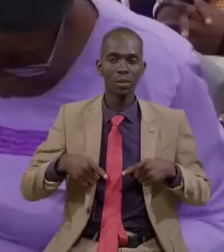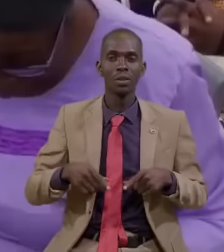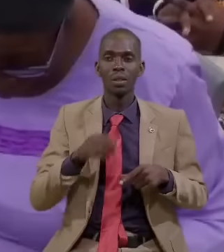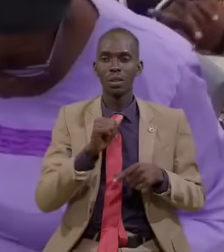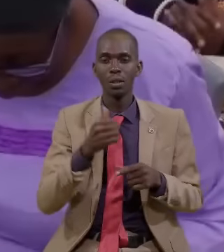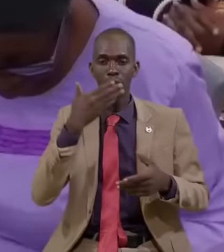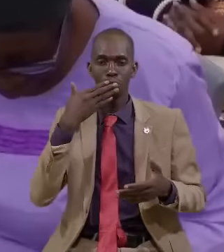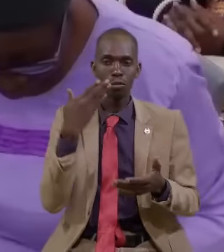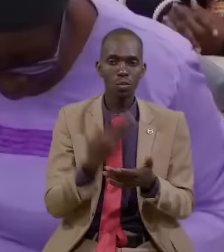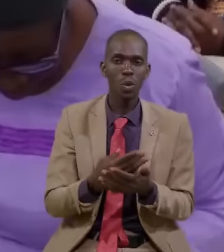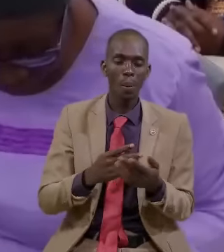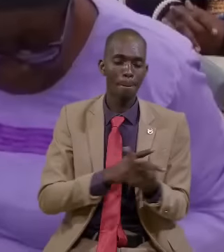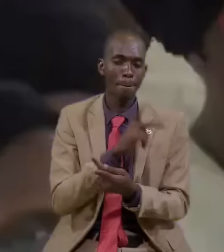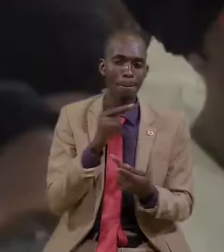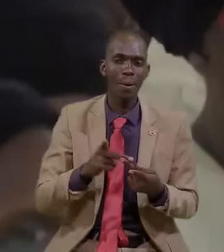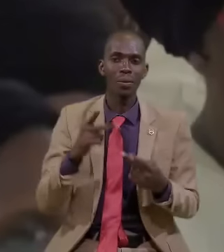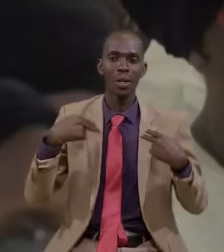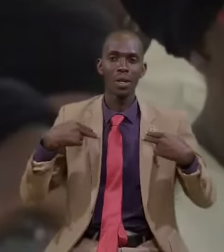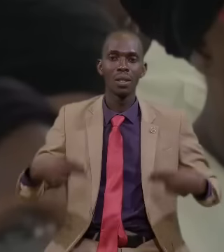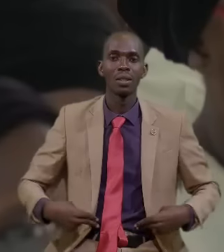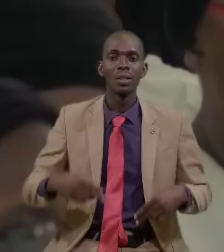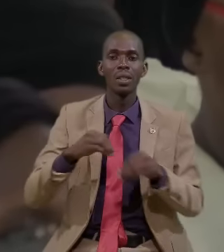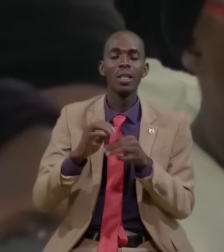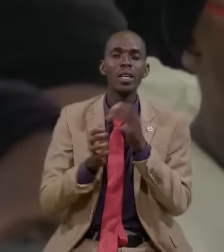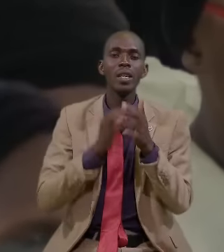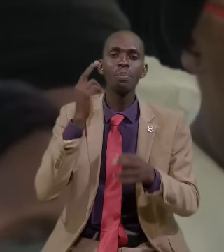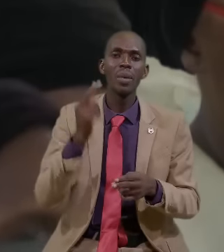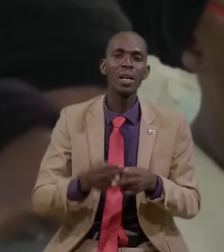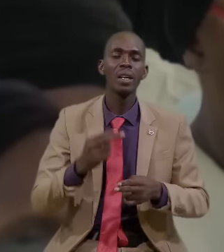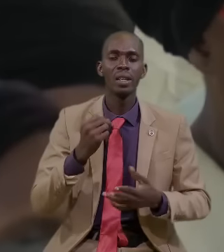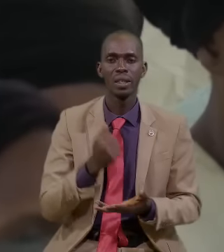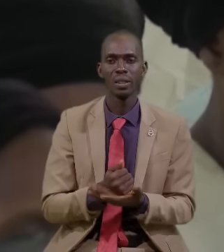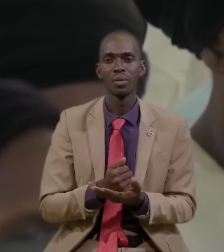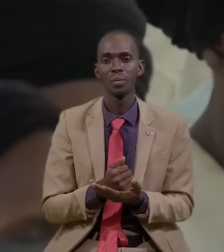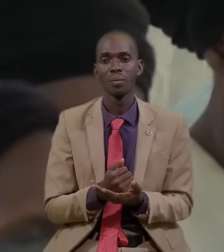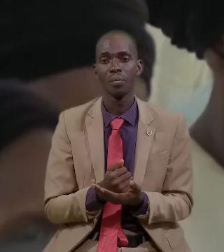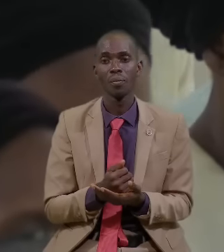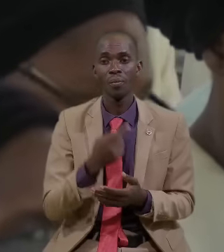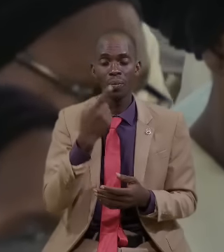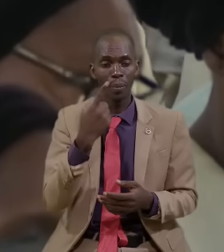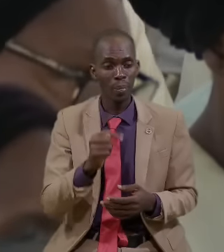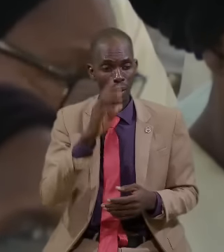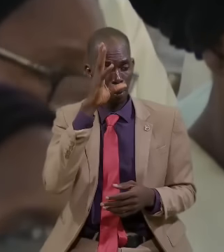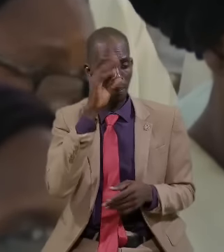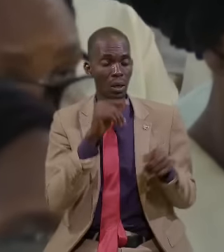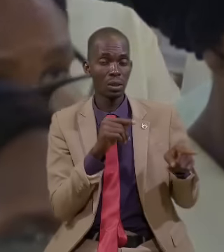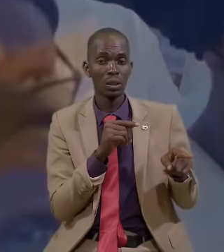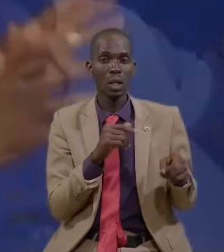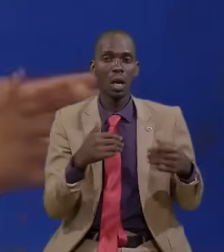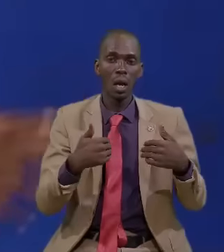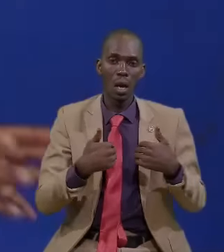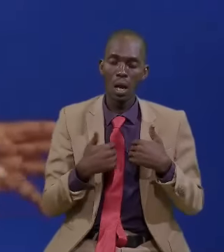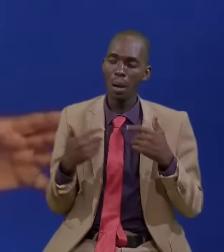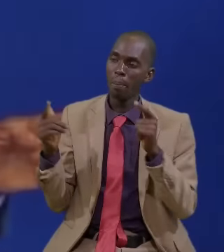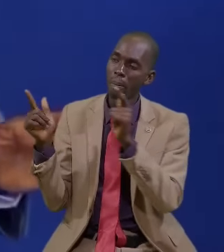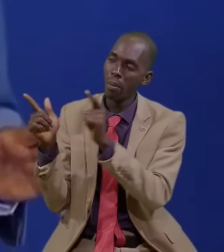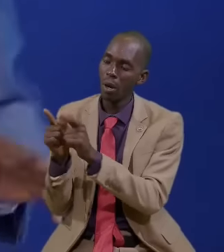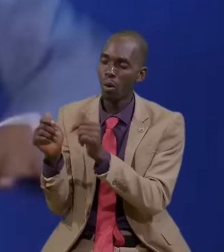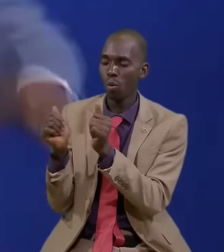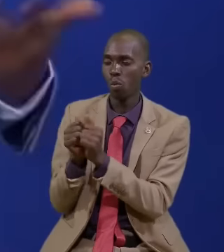perfect health in Jesus' name. The man had come to the Lord